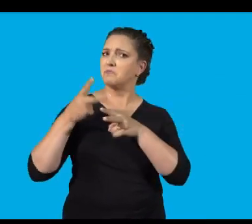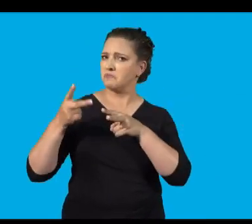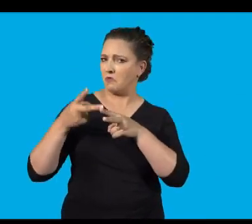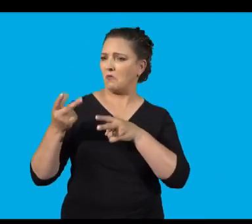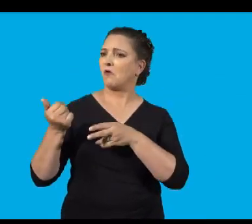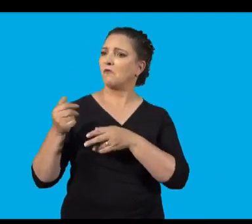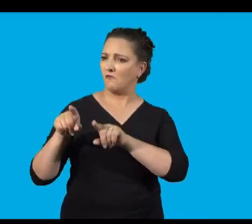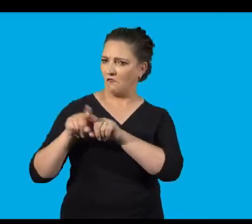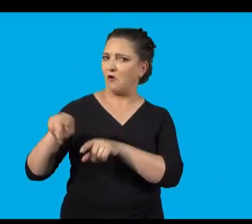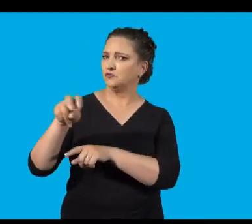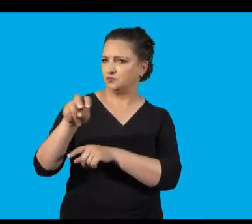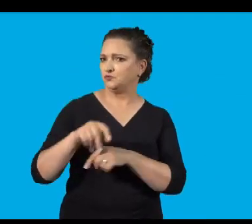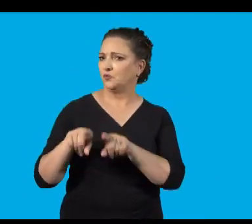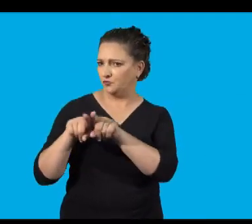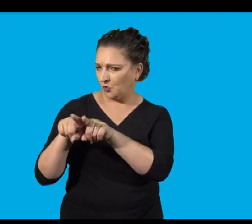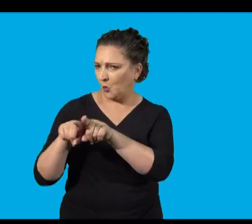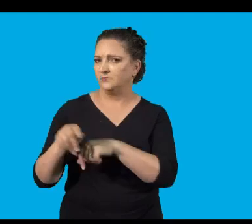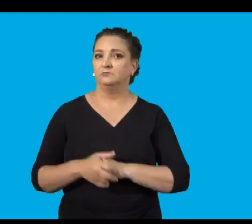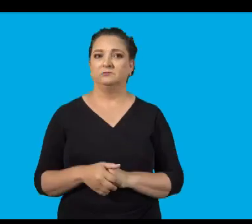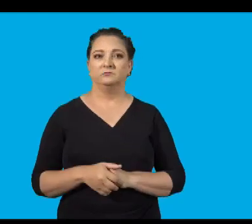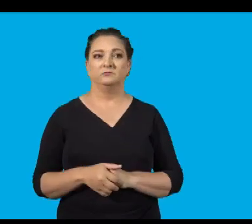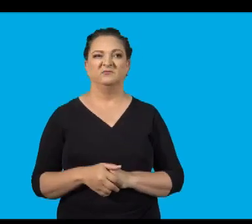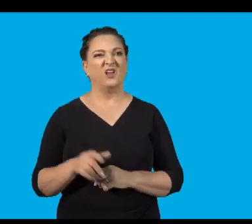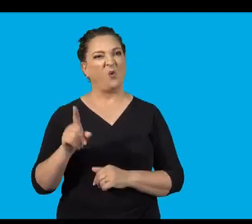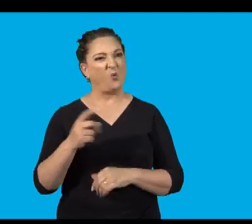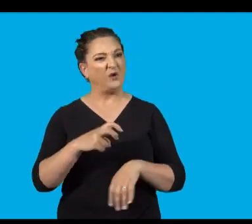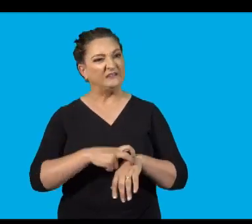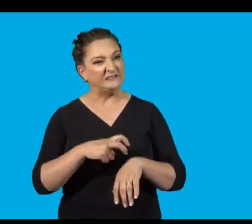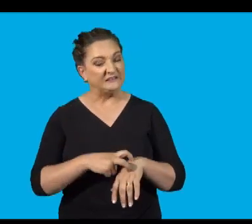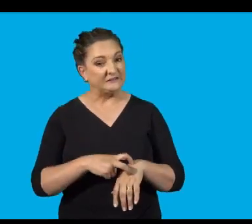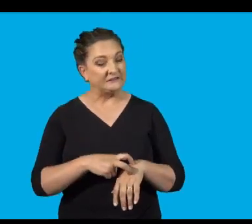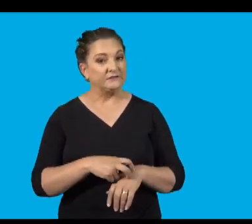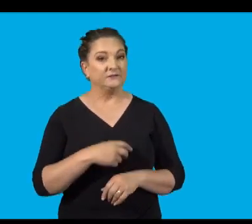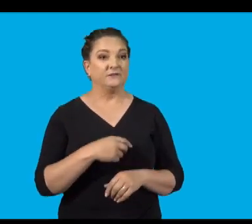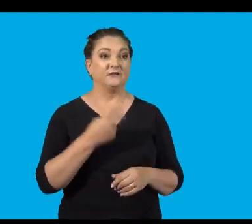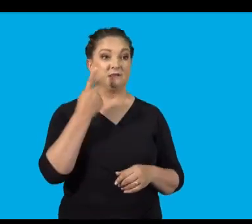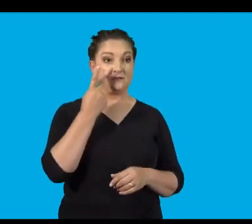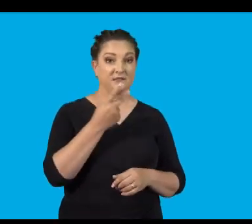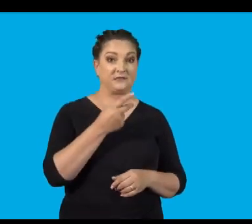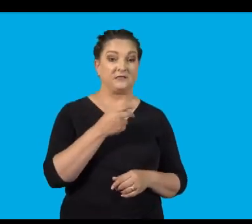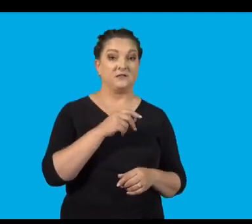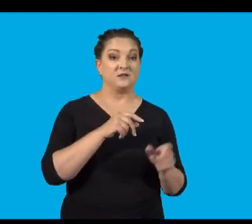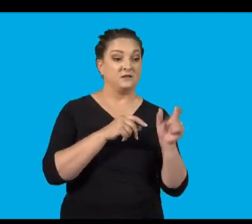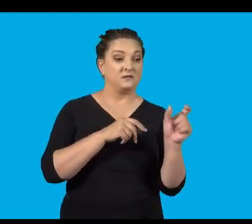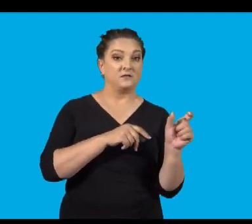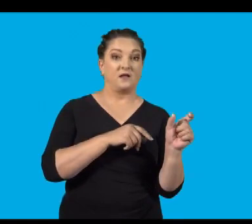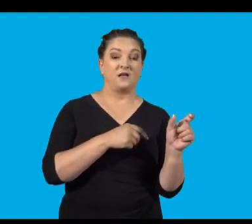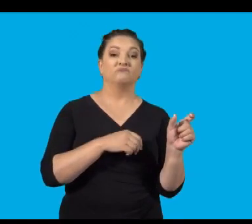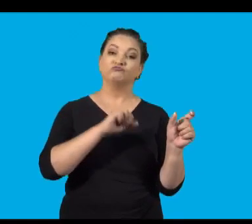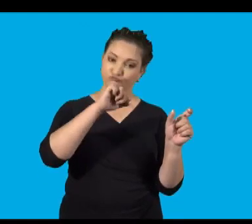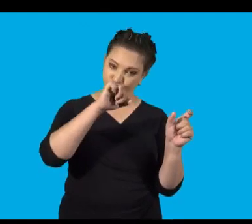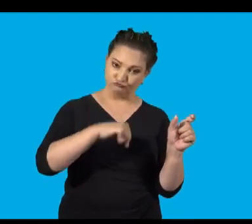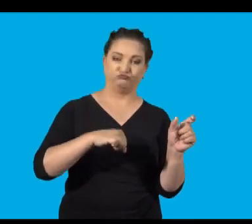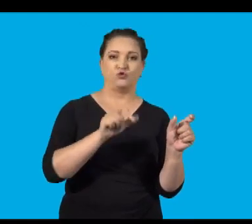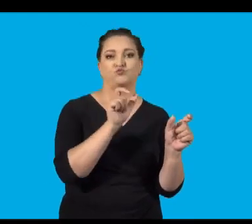seen her preparing for the tournament, all right? So you're going to say, what's needed? look in your response. See the comma